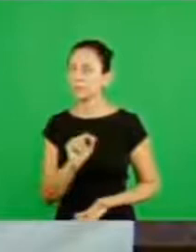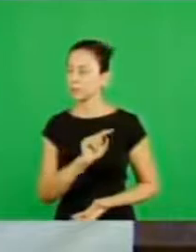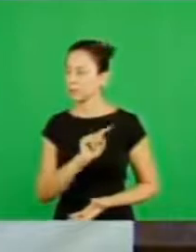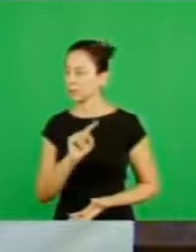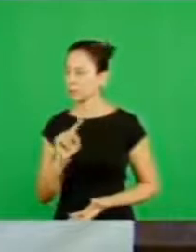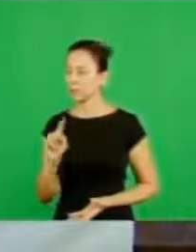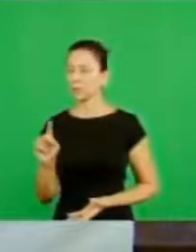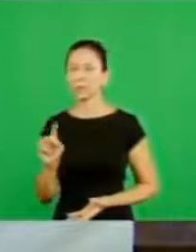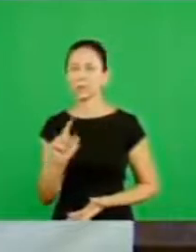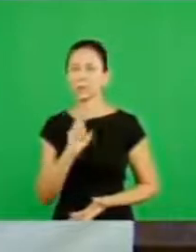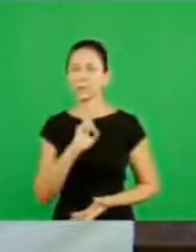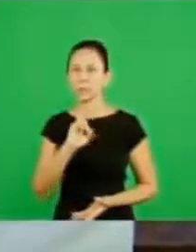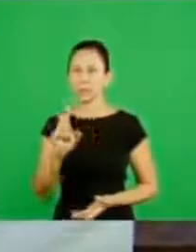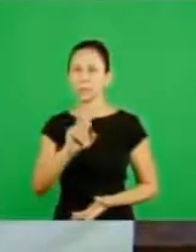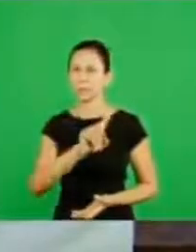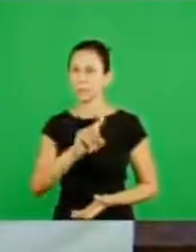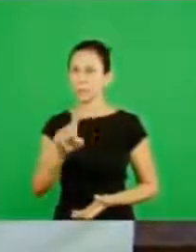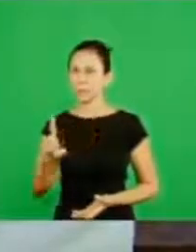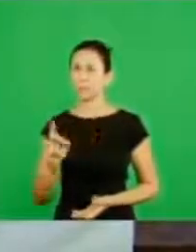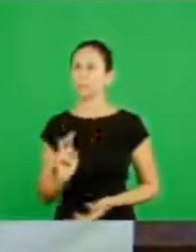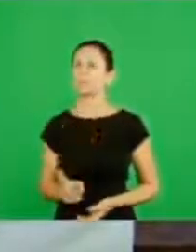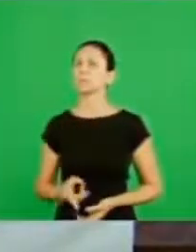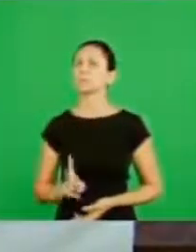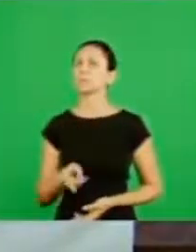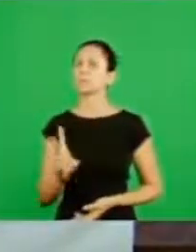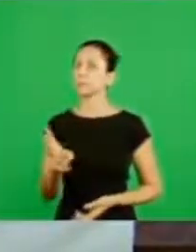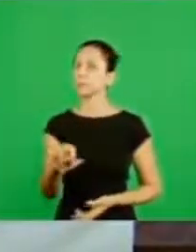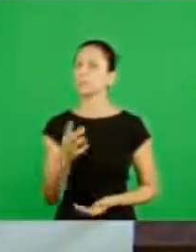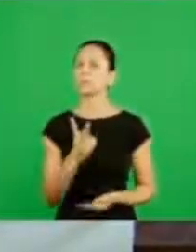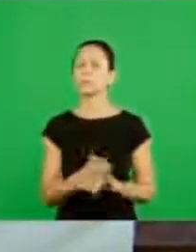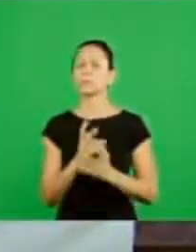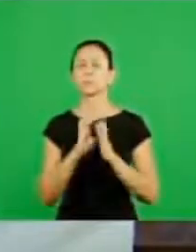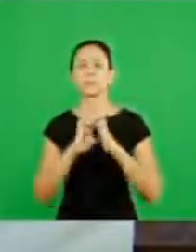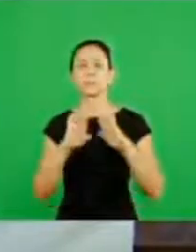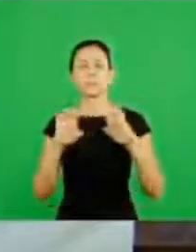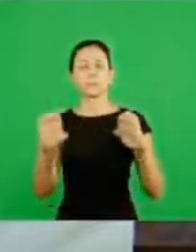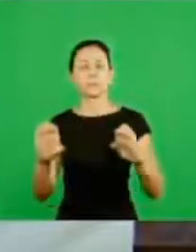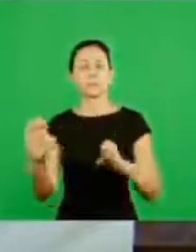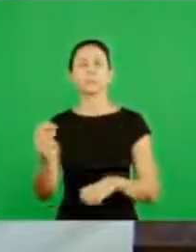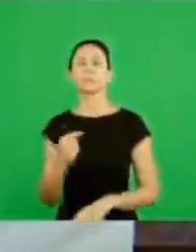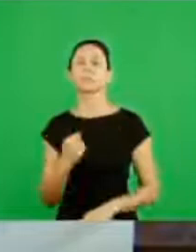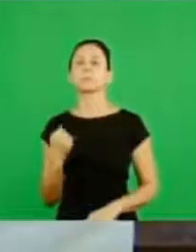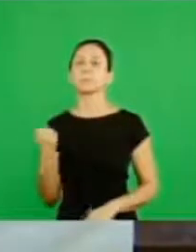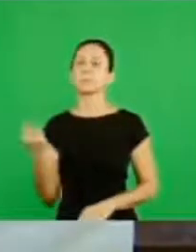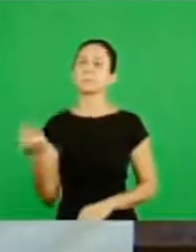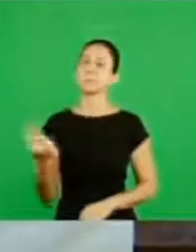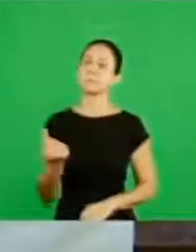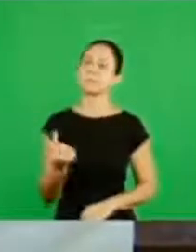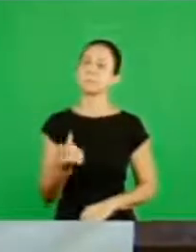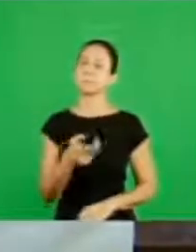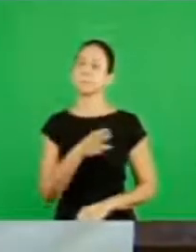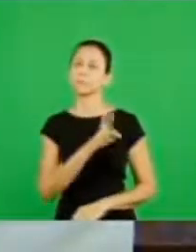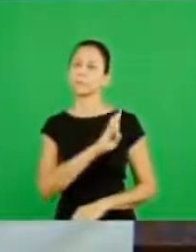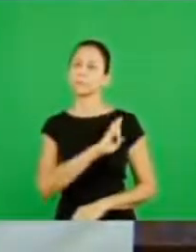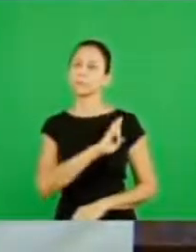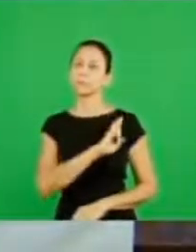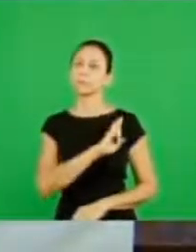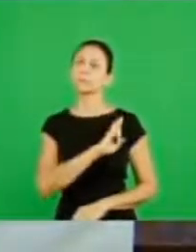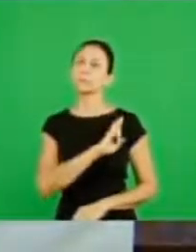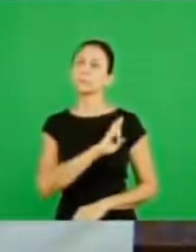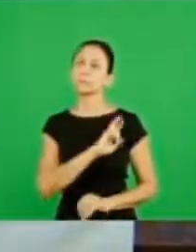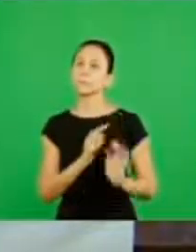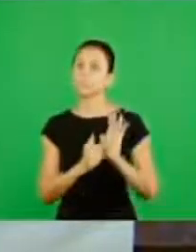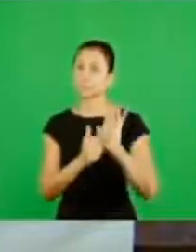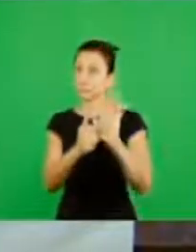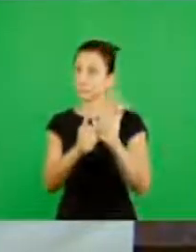end? Because it's not saying this? No, it continues to say, this Christianity will continue. The same gospel, but